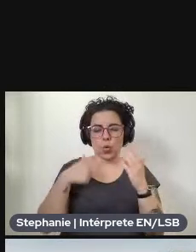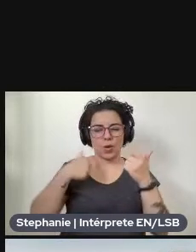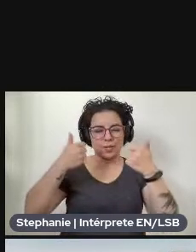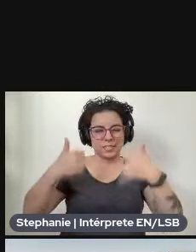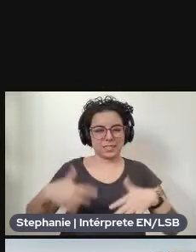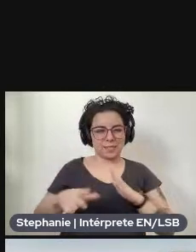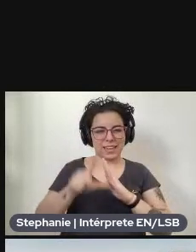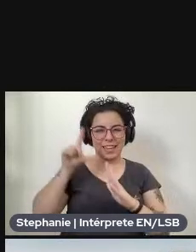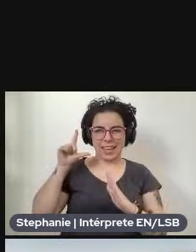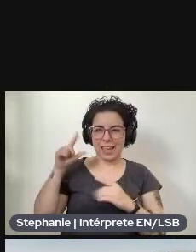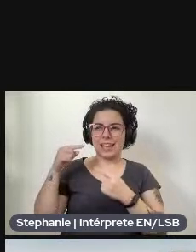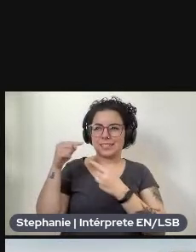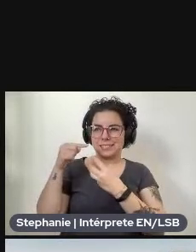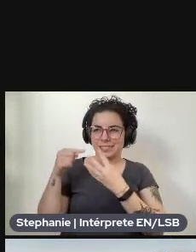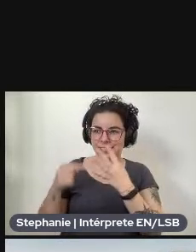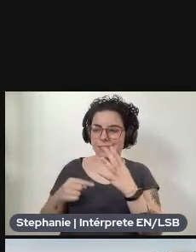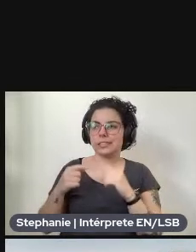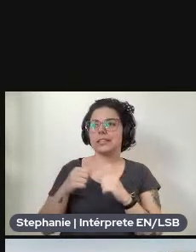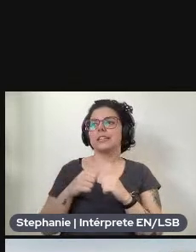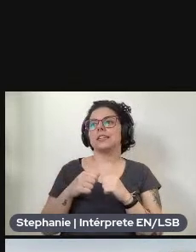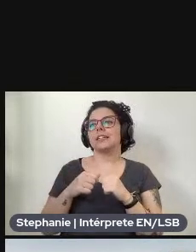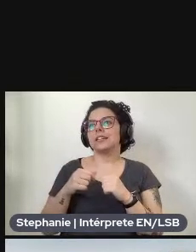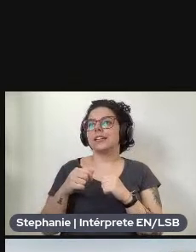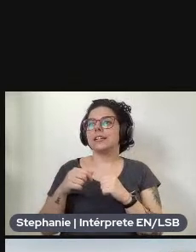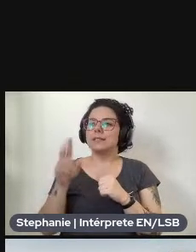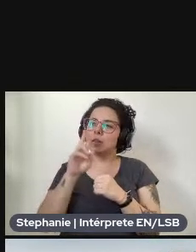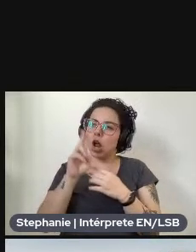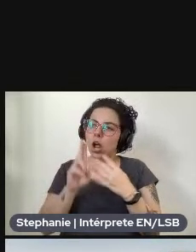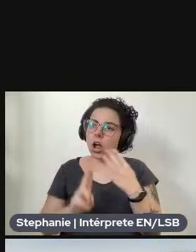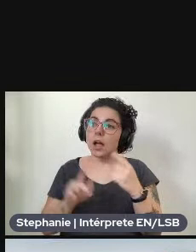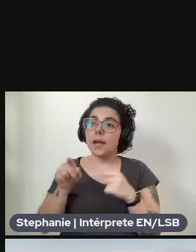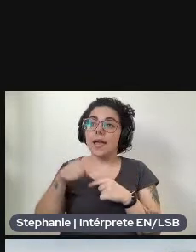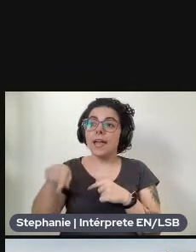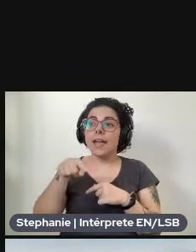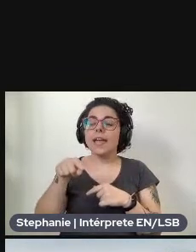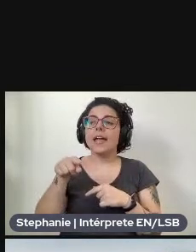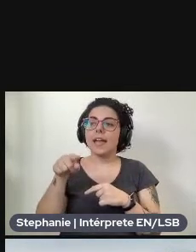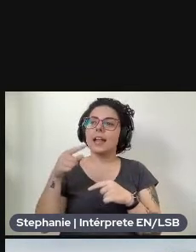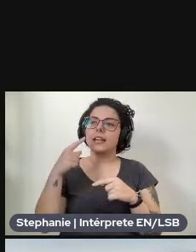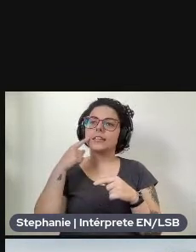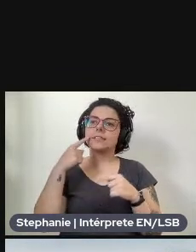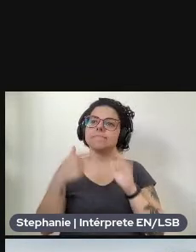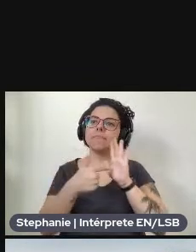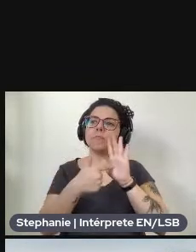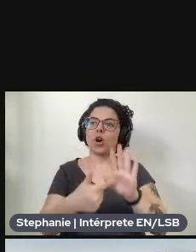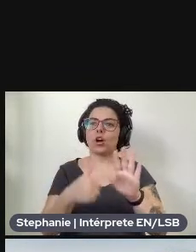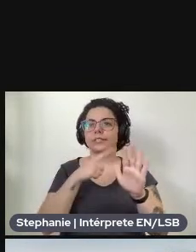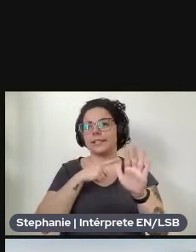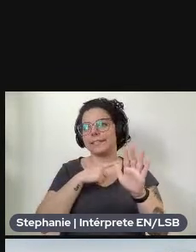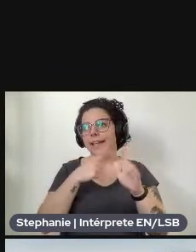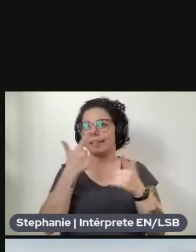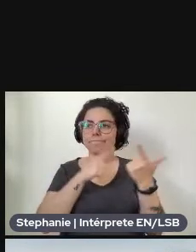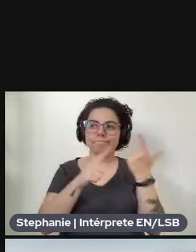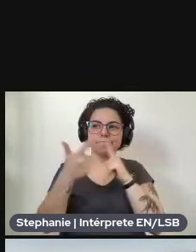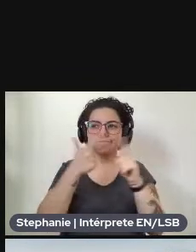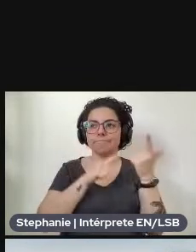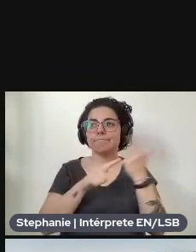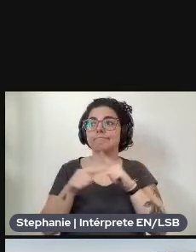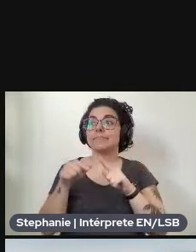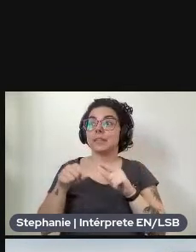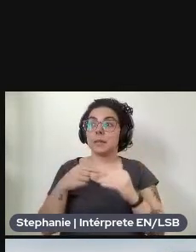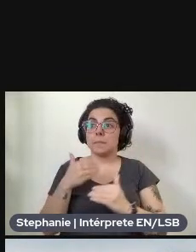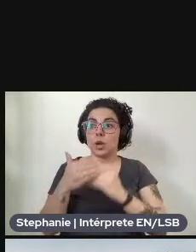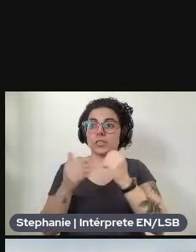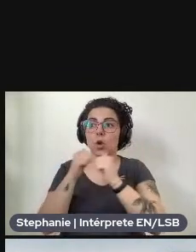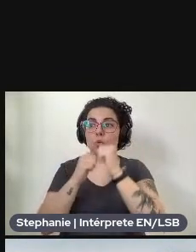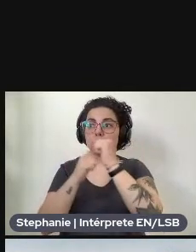so Hilbert, Traugott, Trousdale, they do highlight some benefits of the constructionalization account. And we will